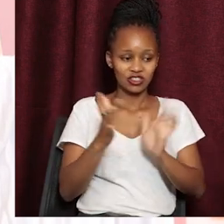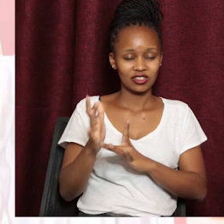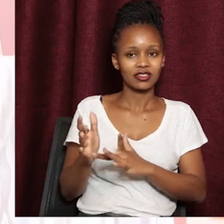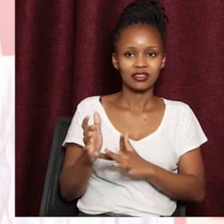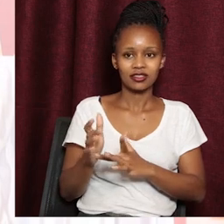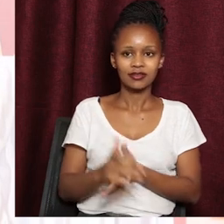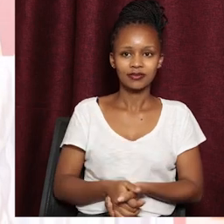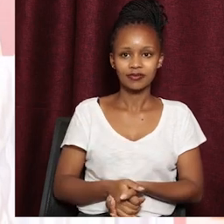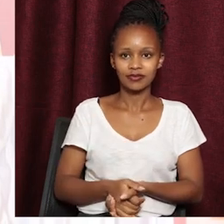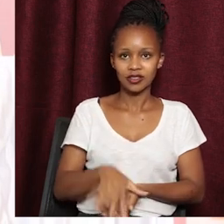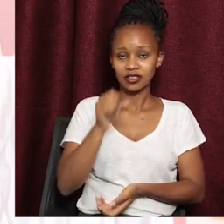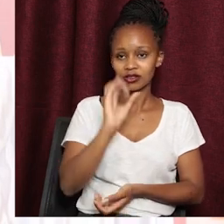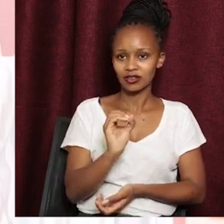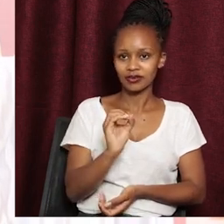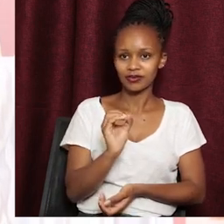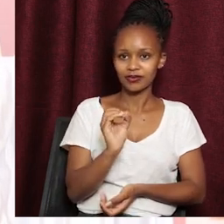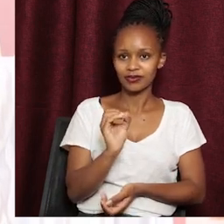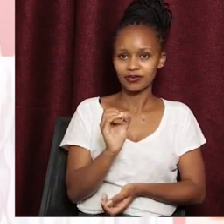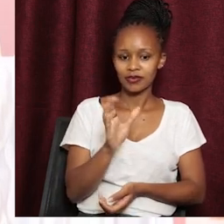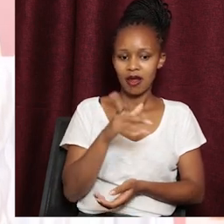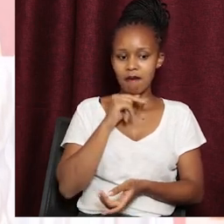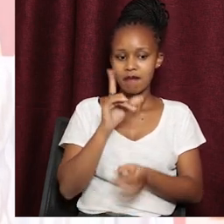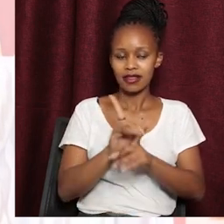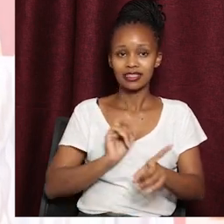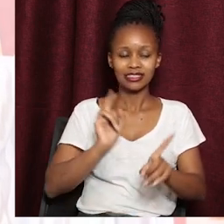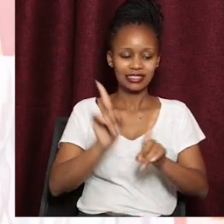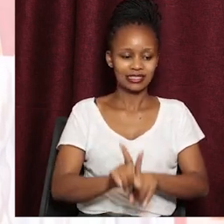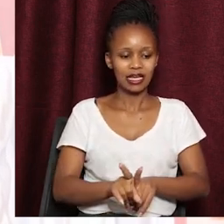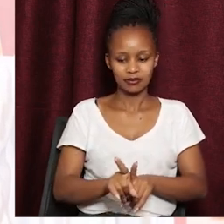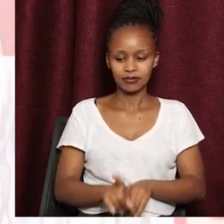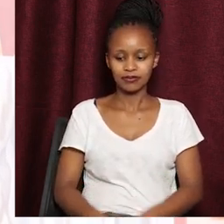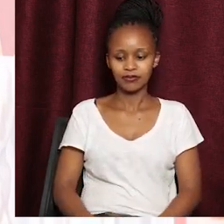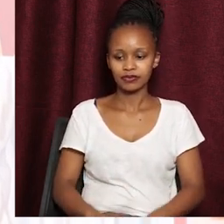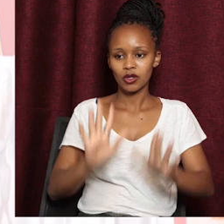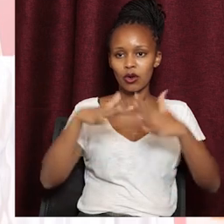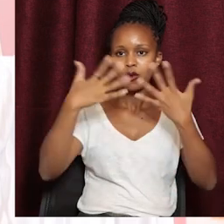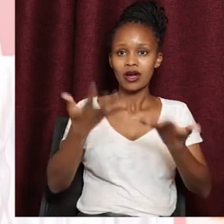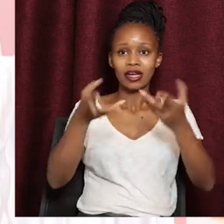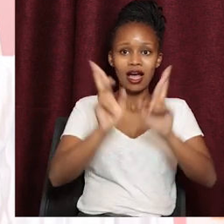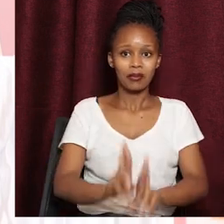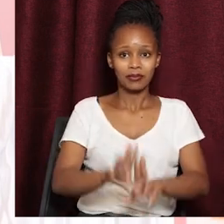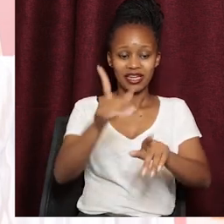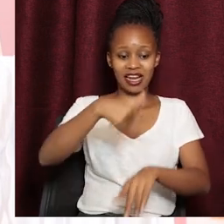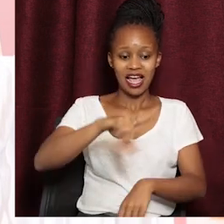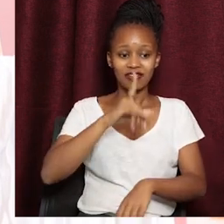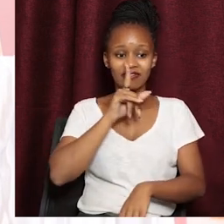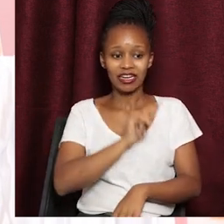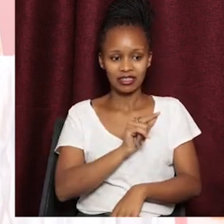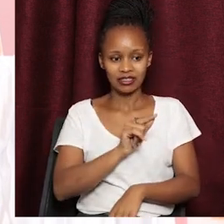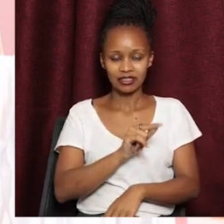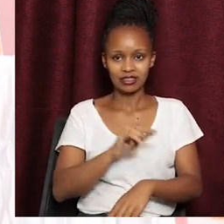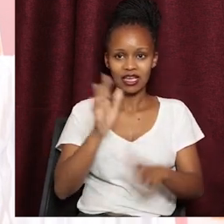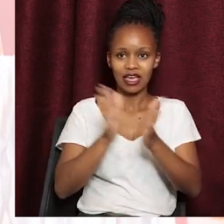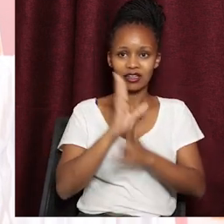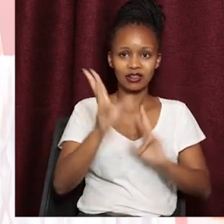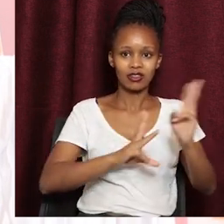Jesus. So, my dear brothers and sisters, whatever happens to us